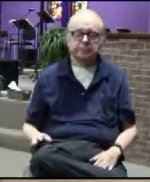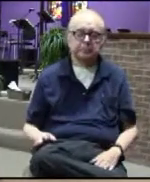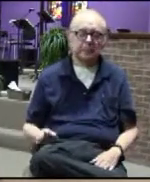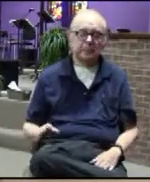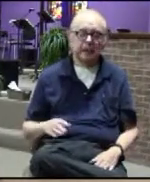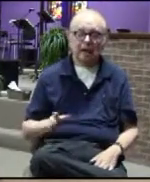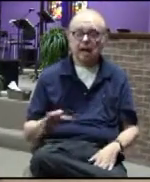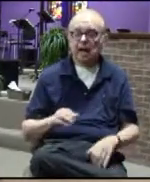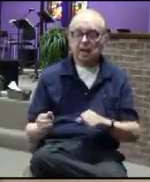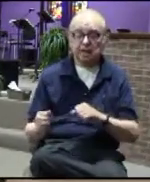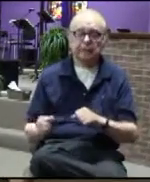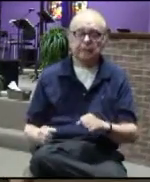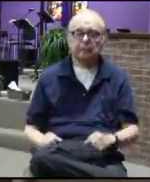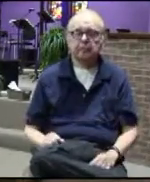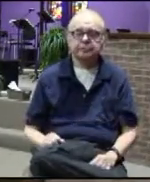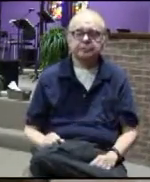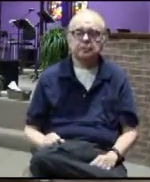away